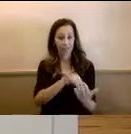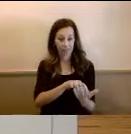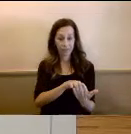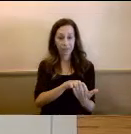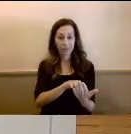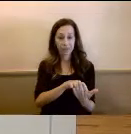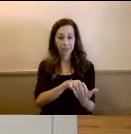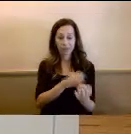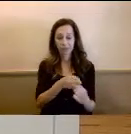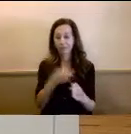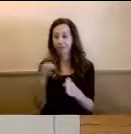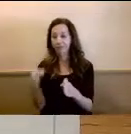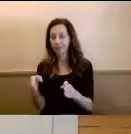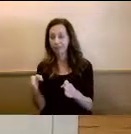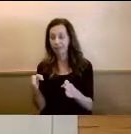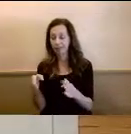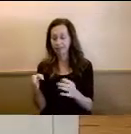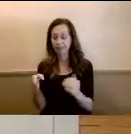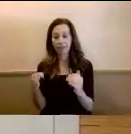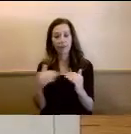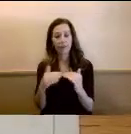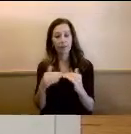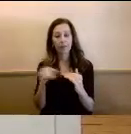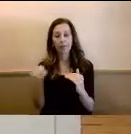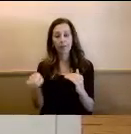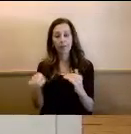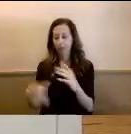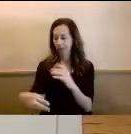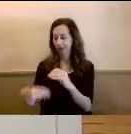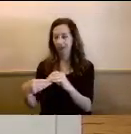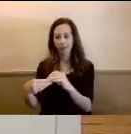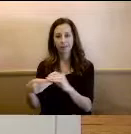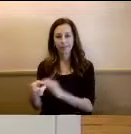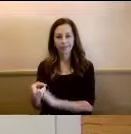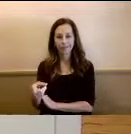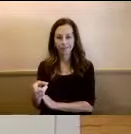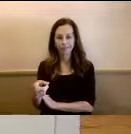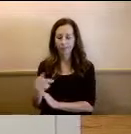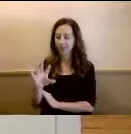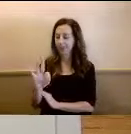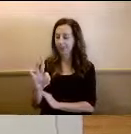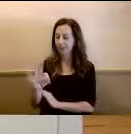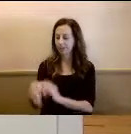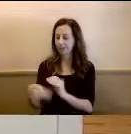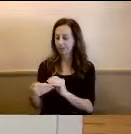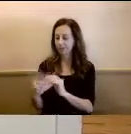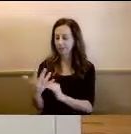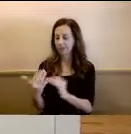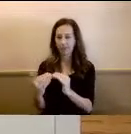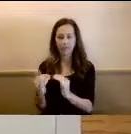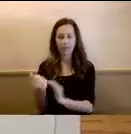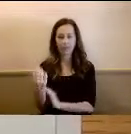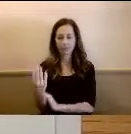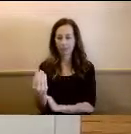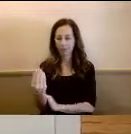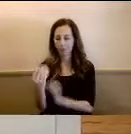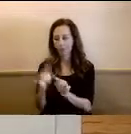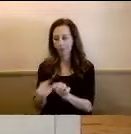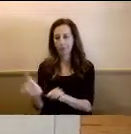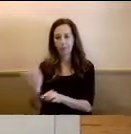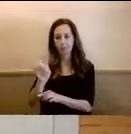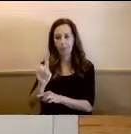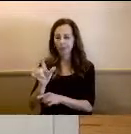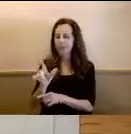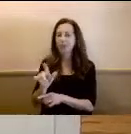sign. And then we're going to add this. So 9 plus 5 is 14, carry the